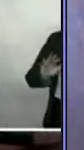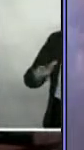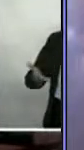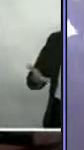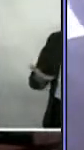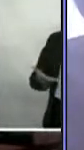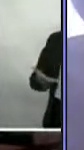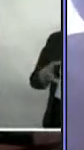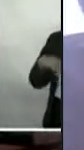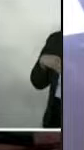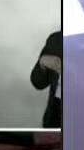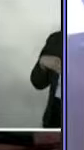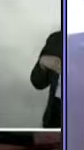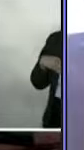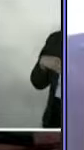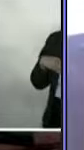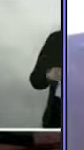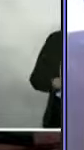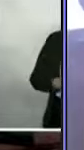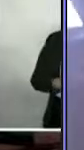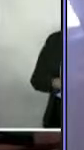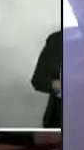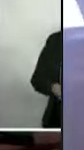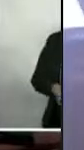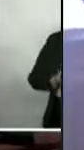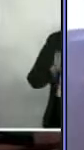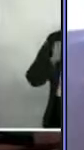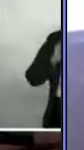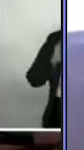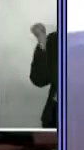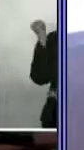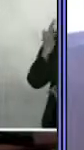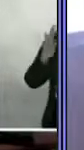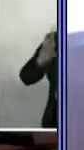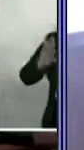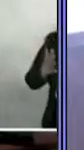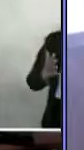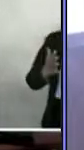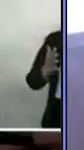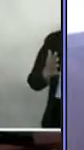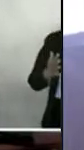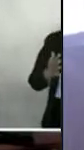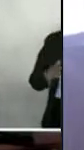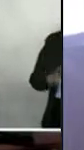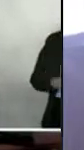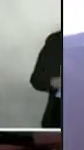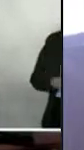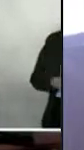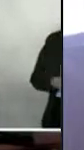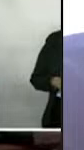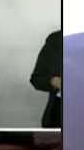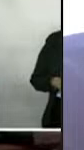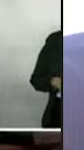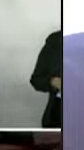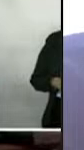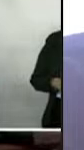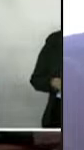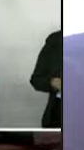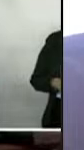given to us by the committee. Speaker, Sifisa Ngusho Kubili.